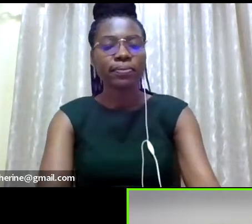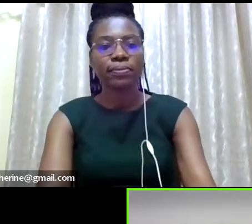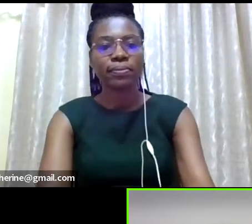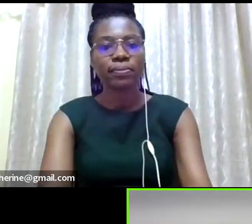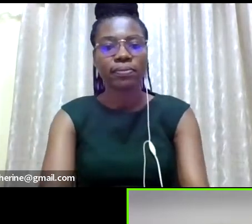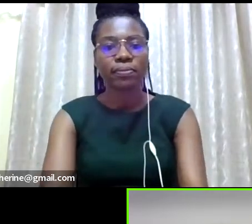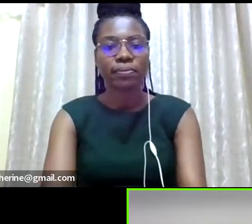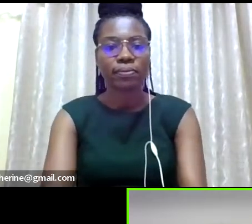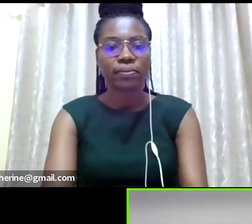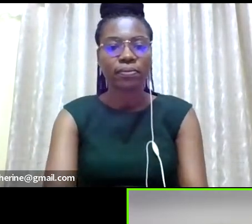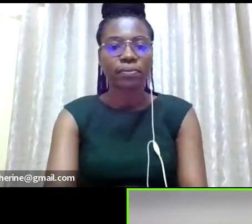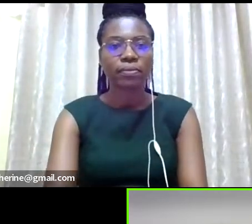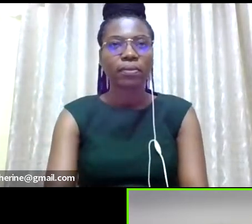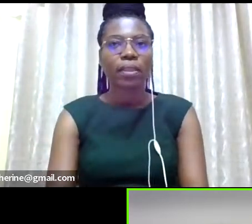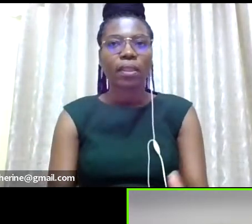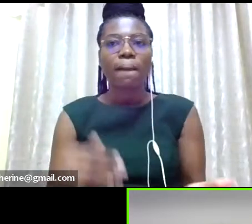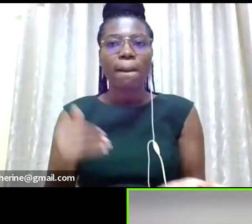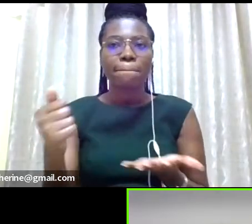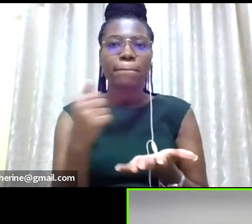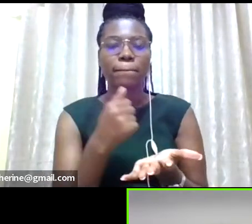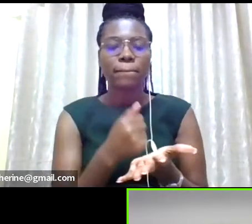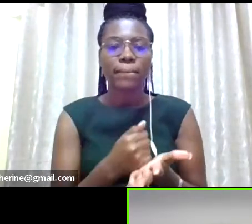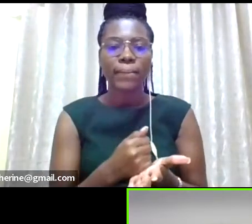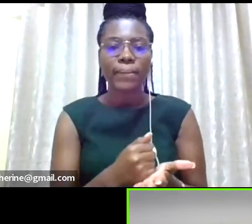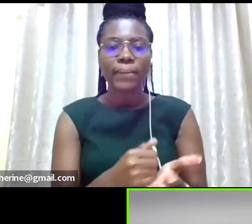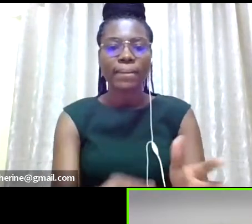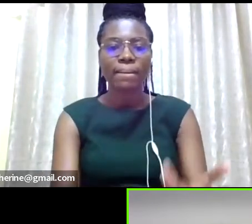How long should an employee? Okay.